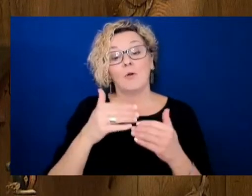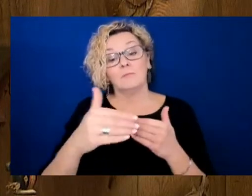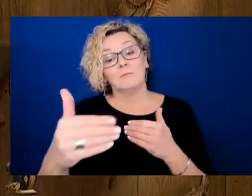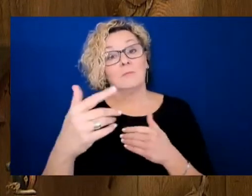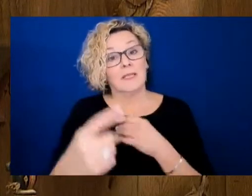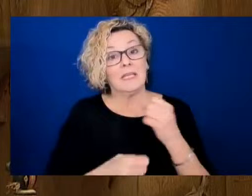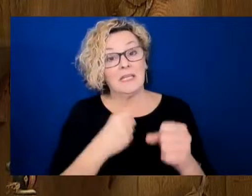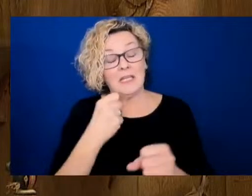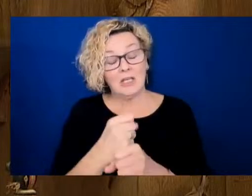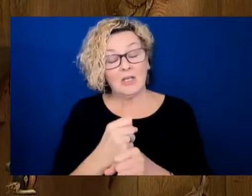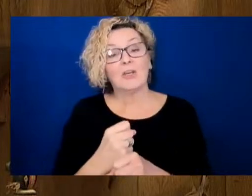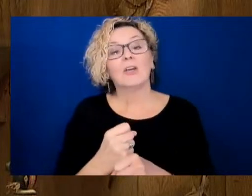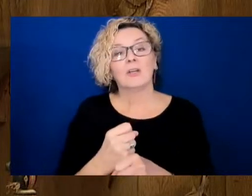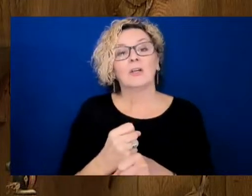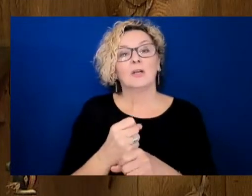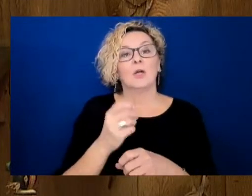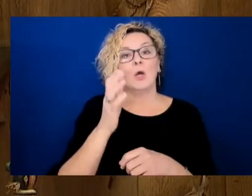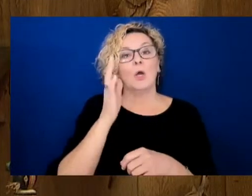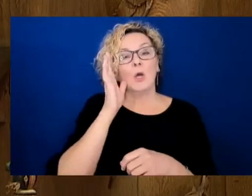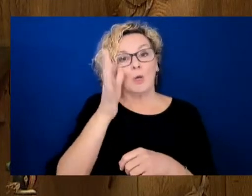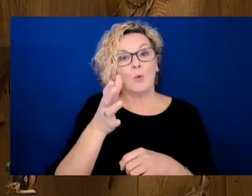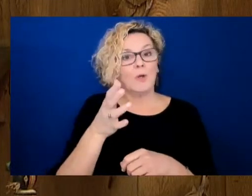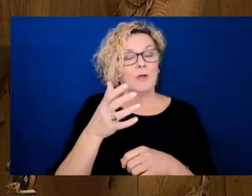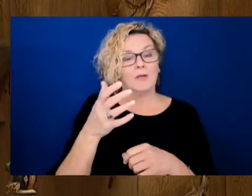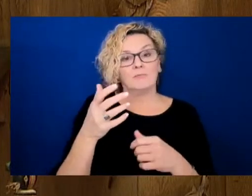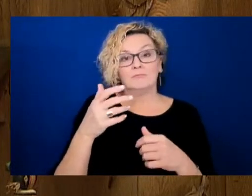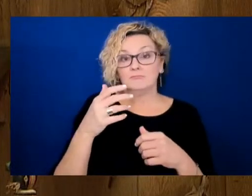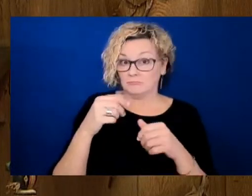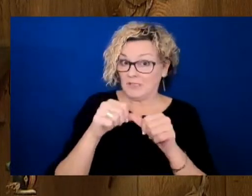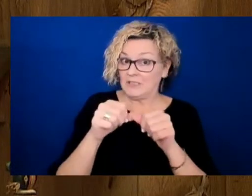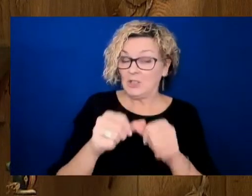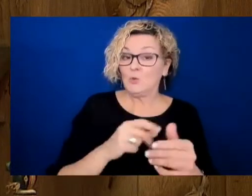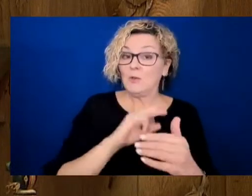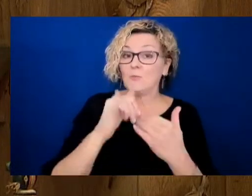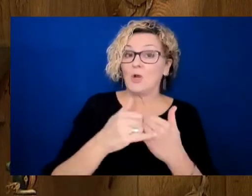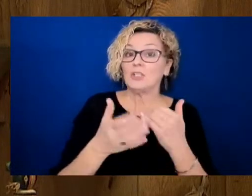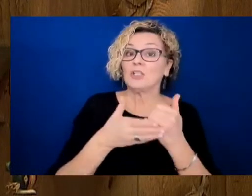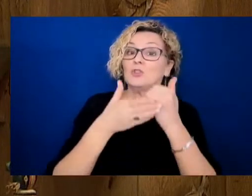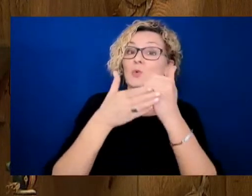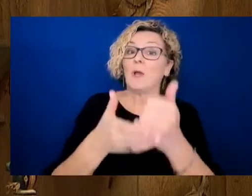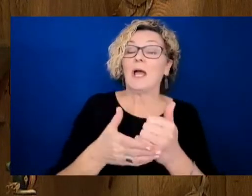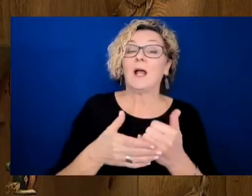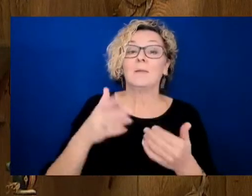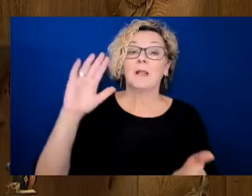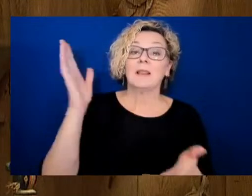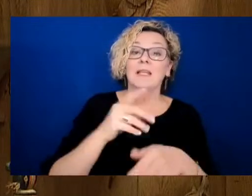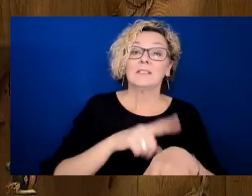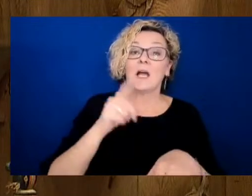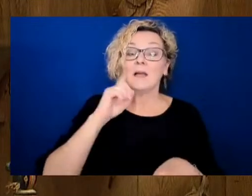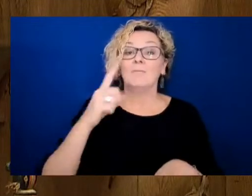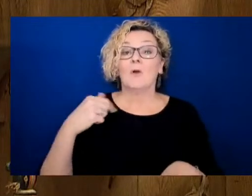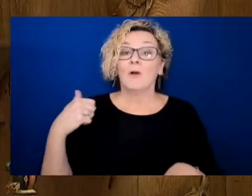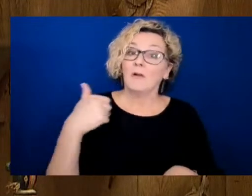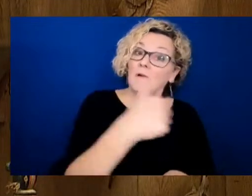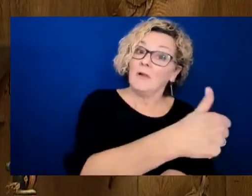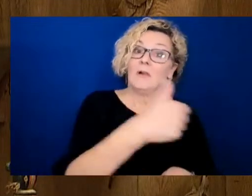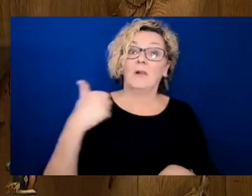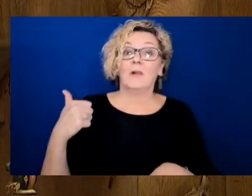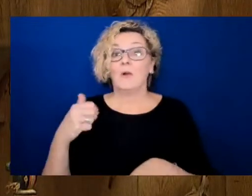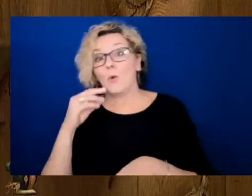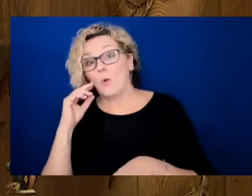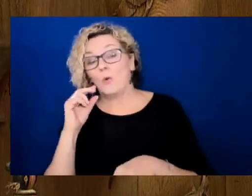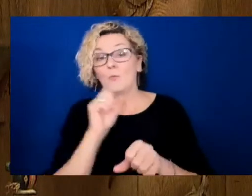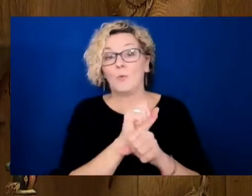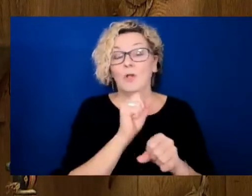for families and to keep our economy moving. Construction is set to begin on the Surrey-Langley SkyTrain, the first